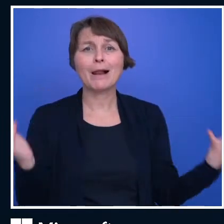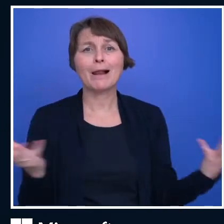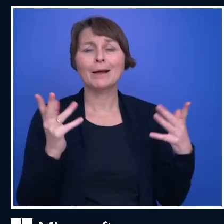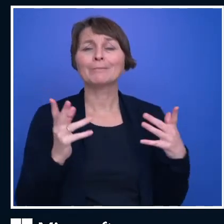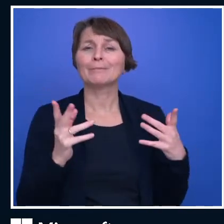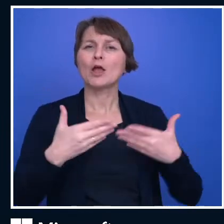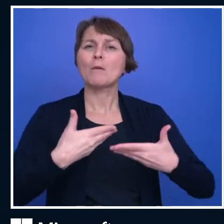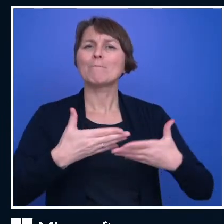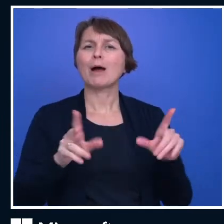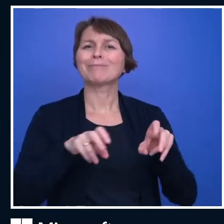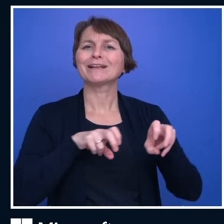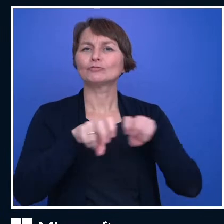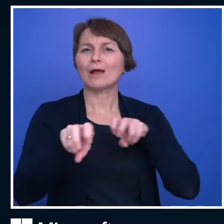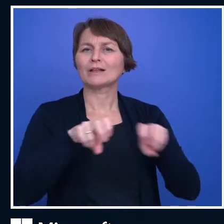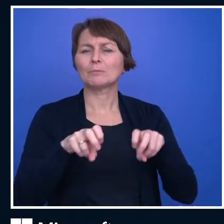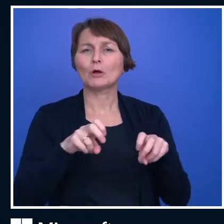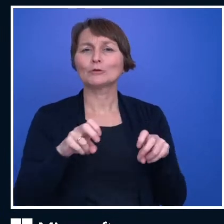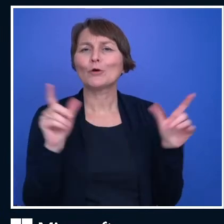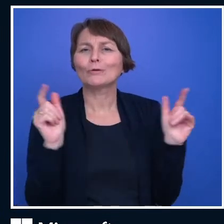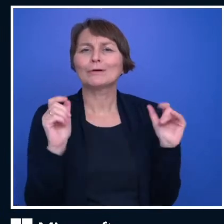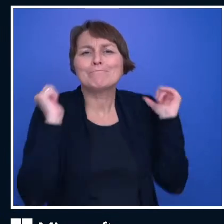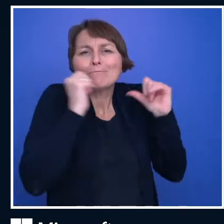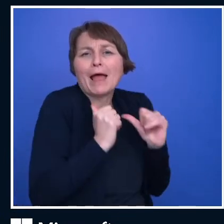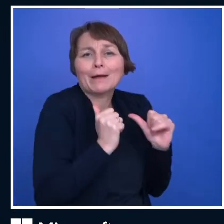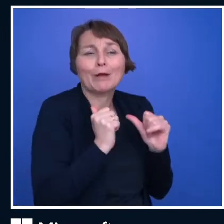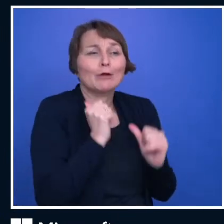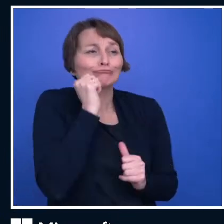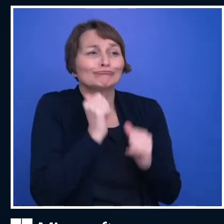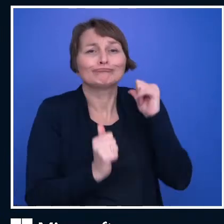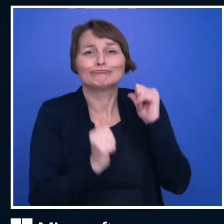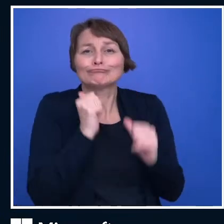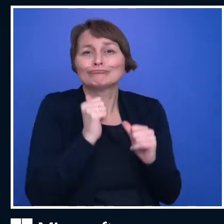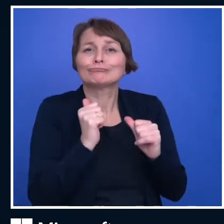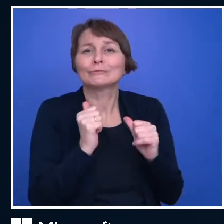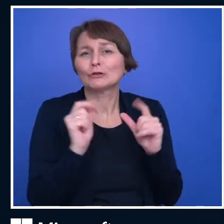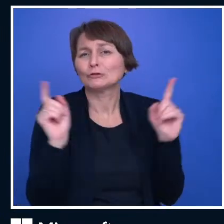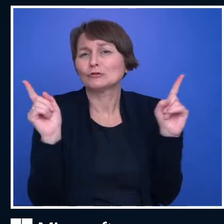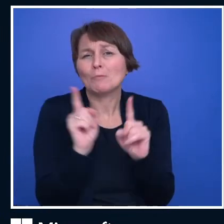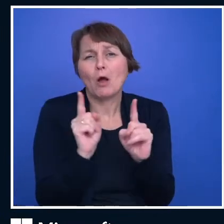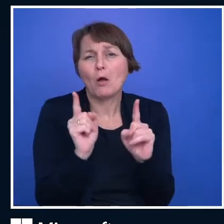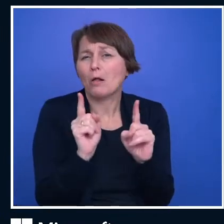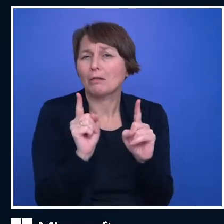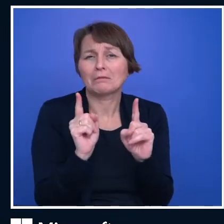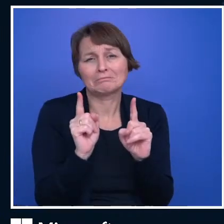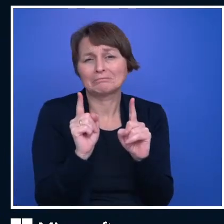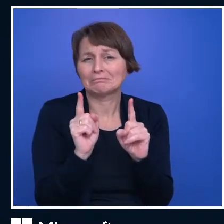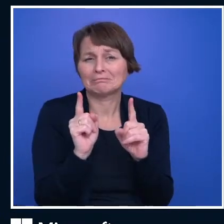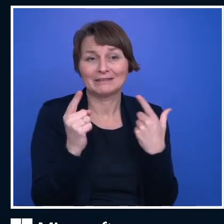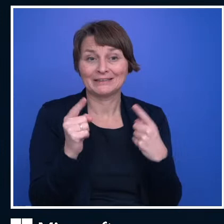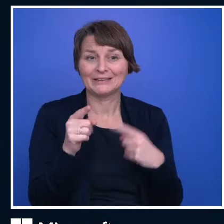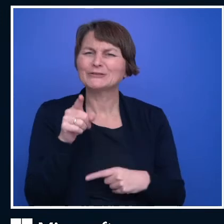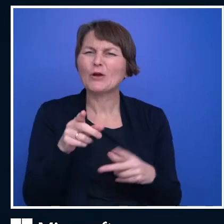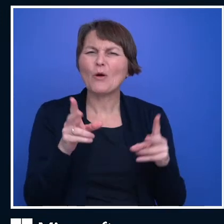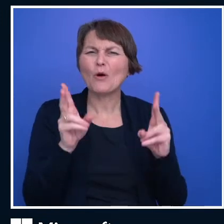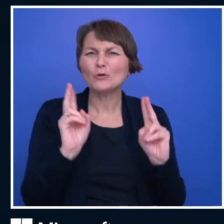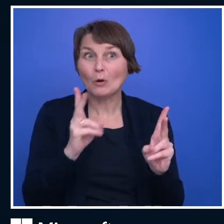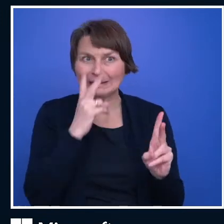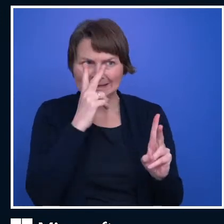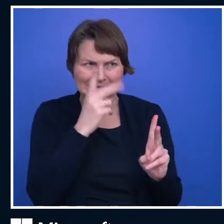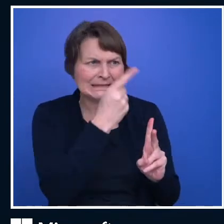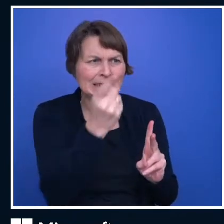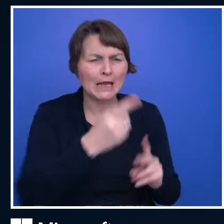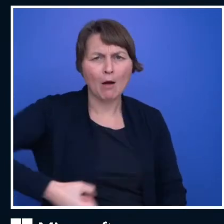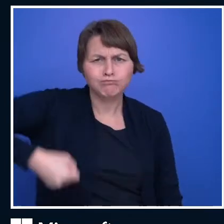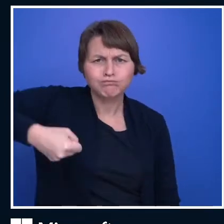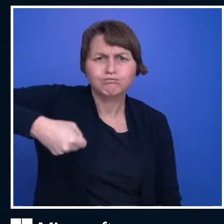and a small roll away luggage. So it was probably half the size of what you normally see someone carry. And